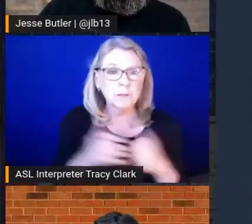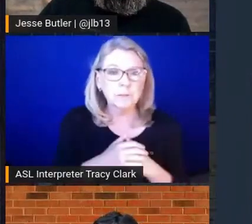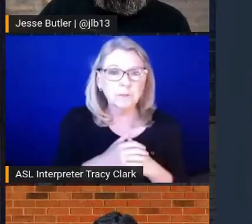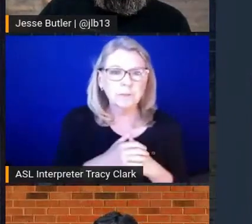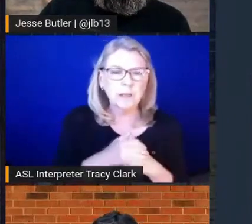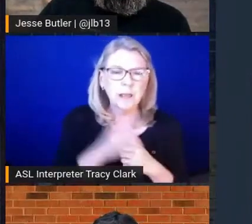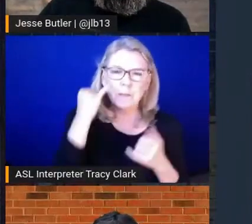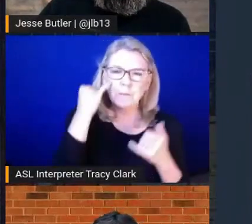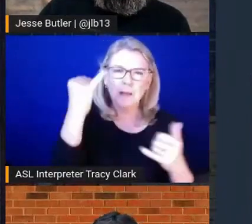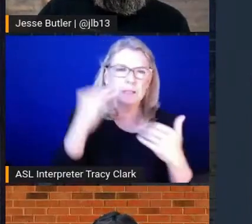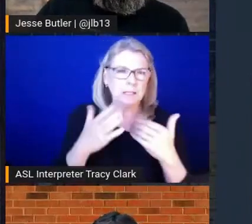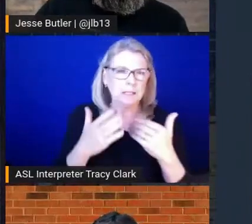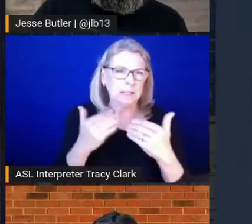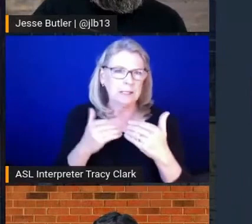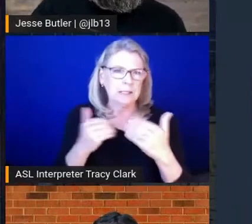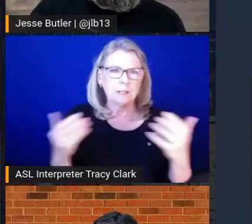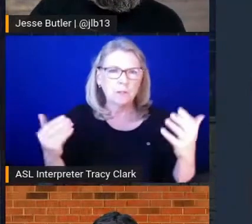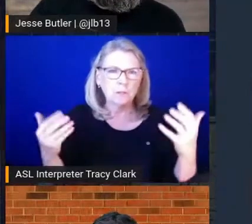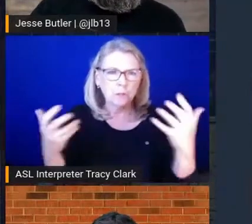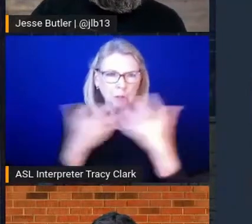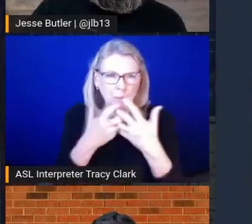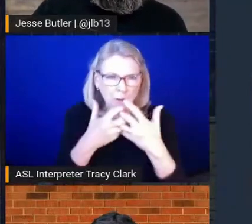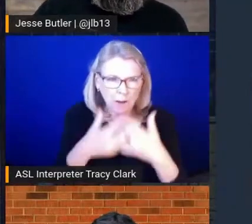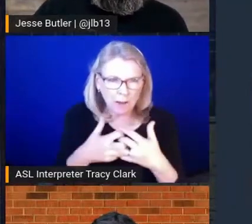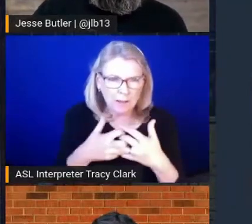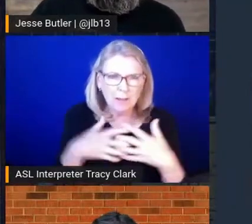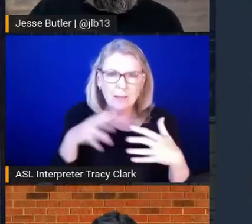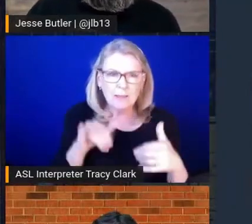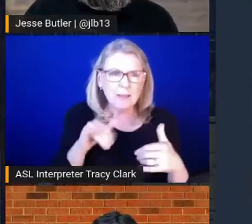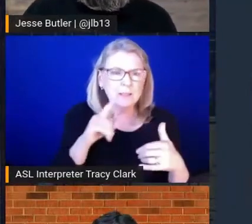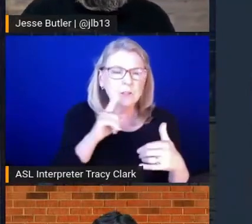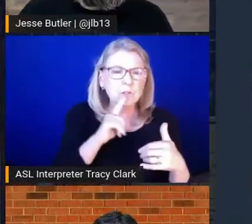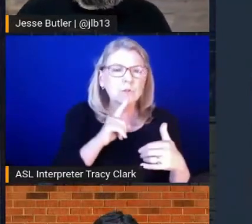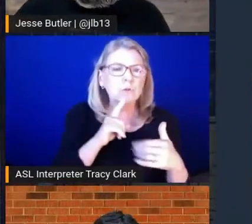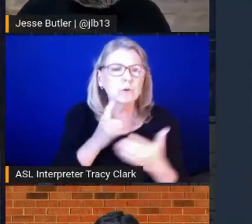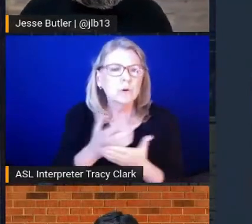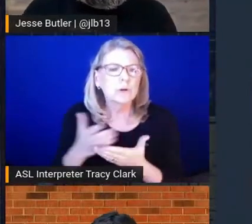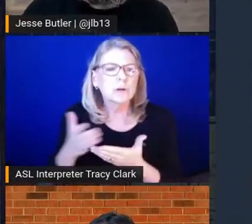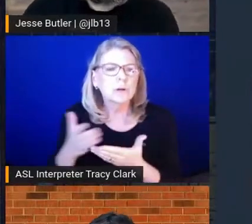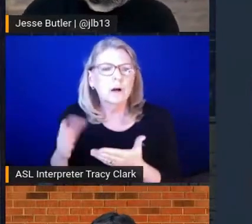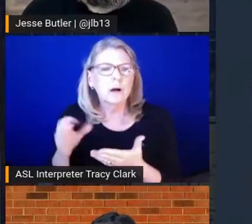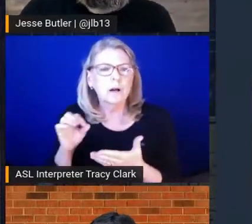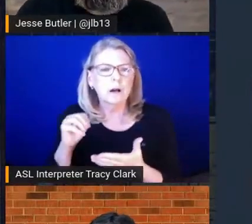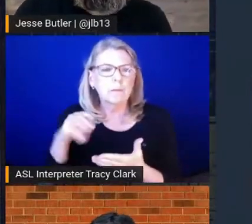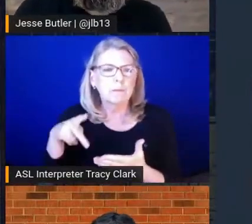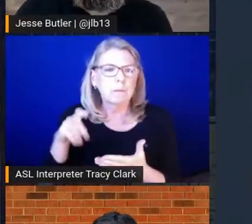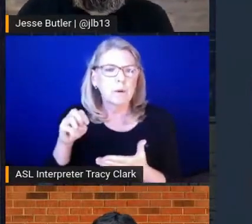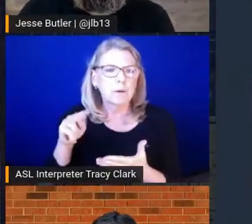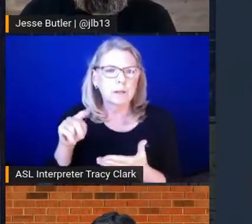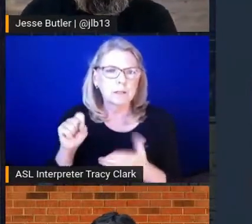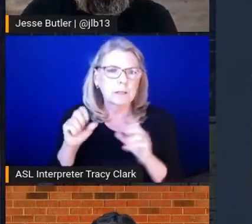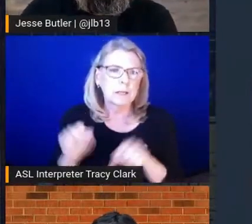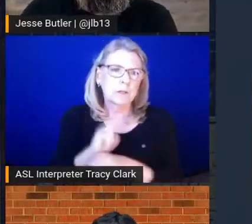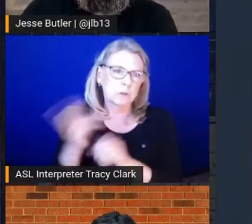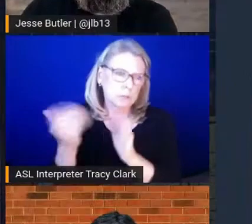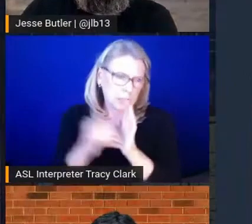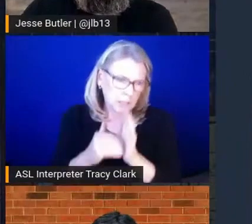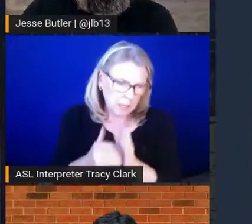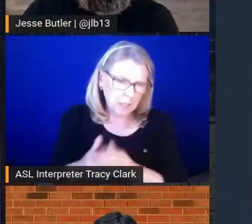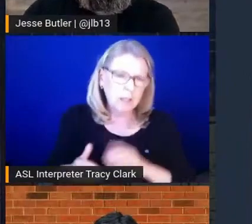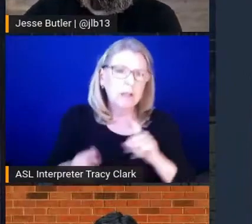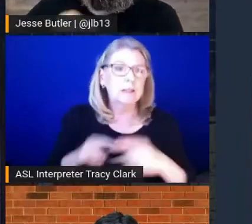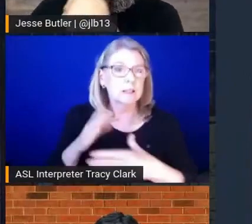code into reusable components, right? This is just simple class composition, and then share it and publish it through standard package